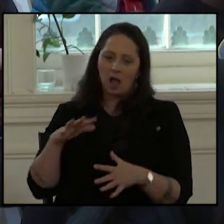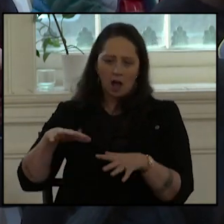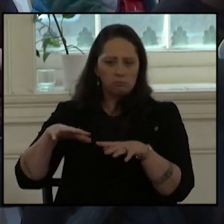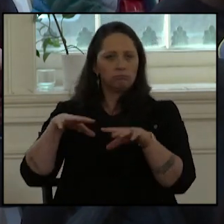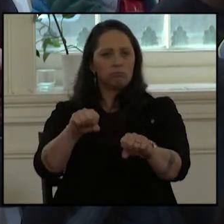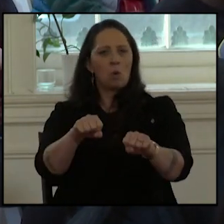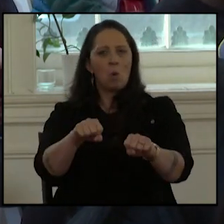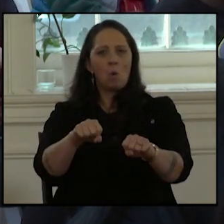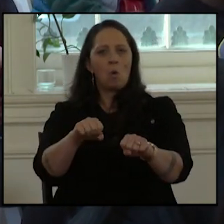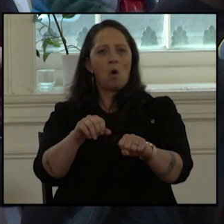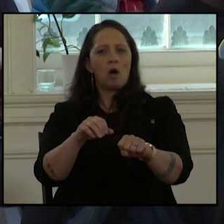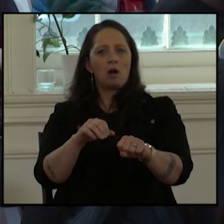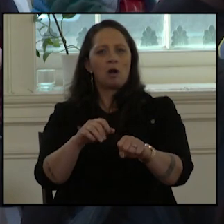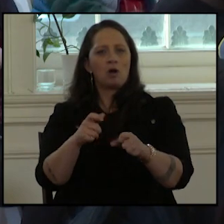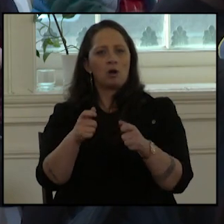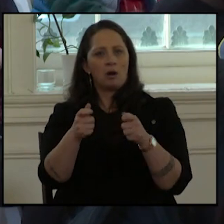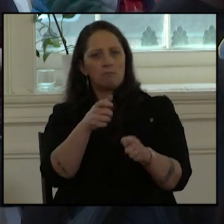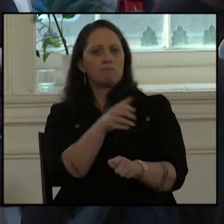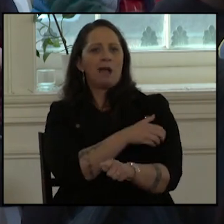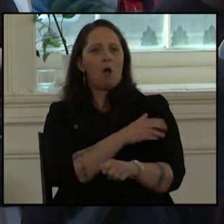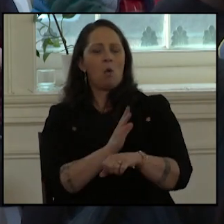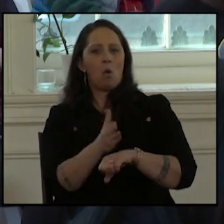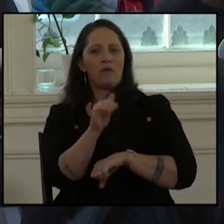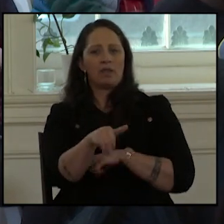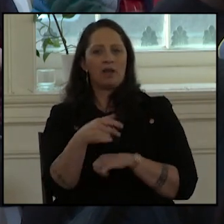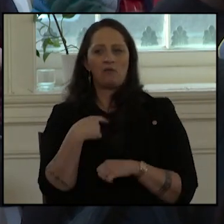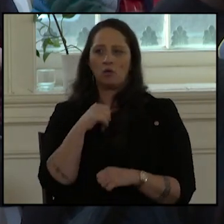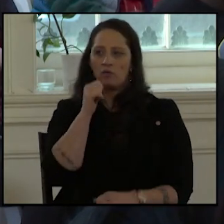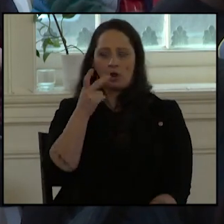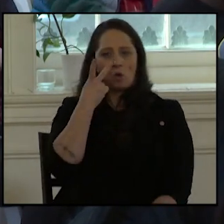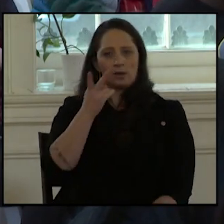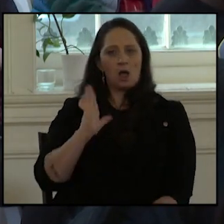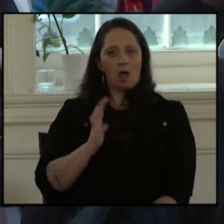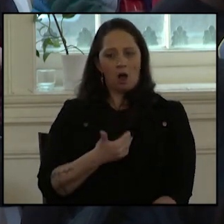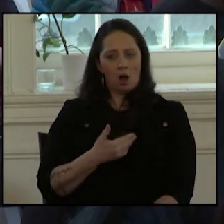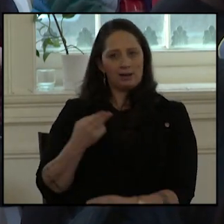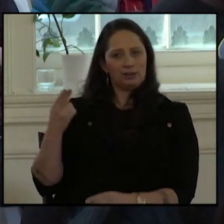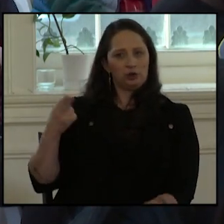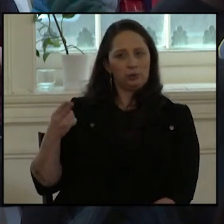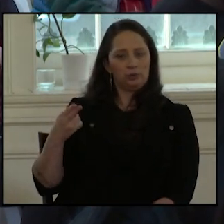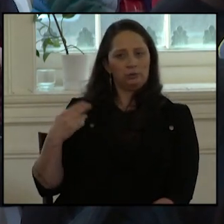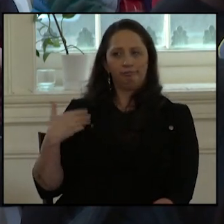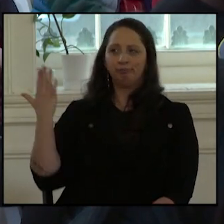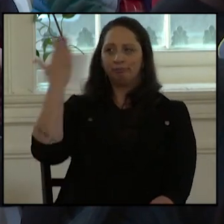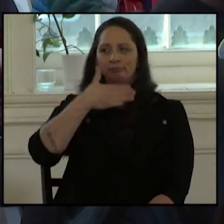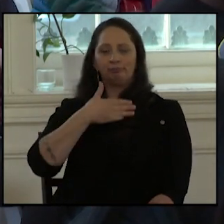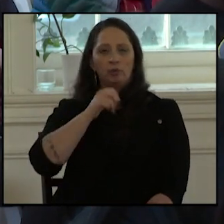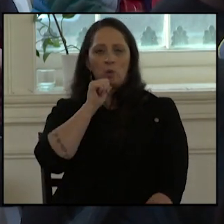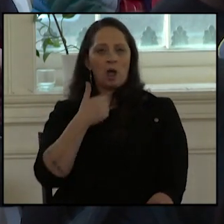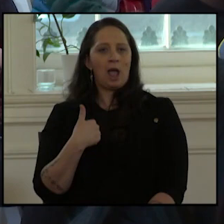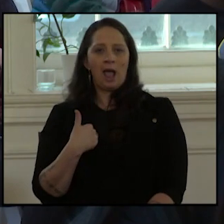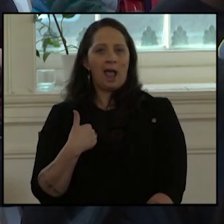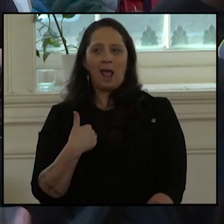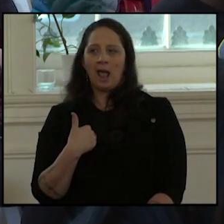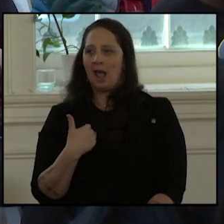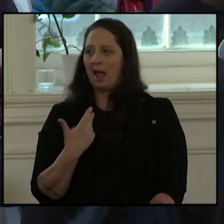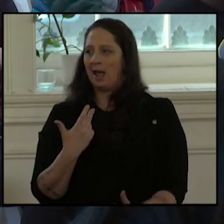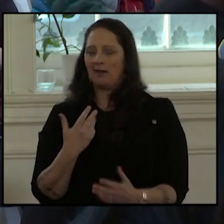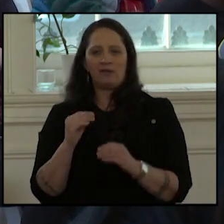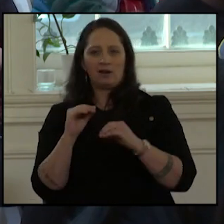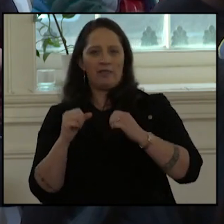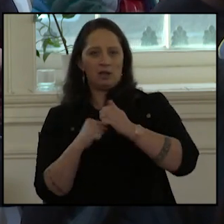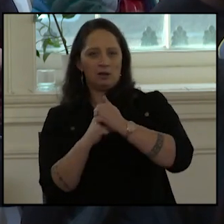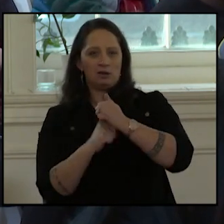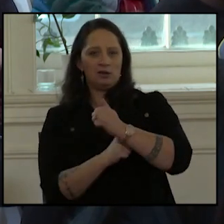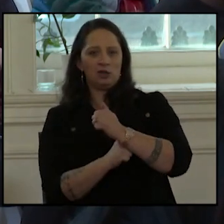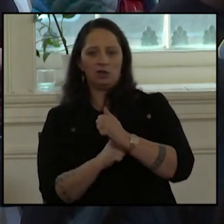too. Because if we don't see our own histories honestly, we don't have a basis to hand on something different to